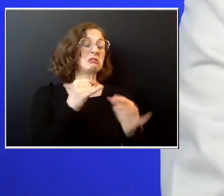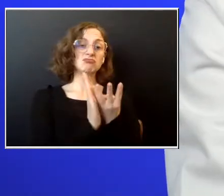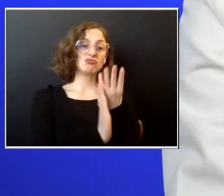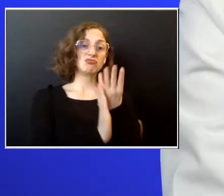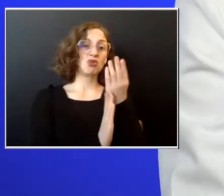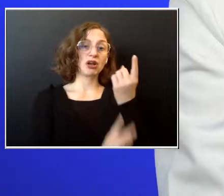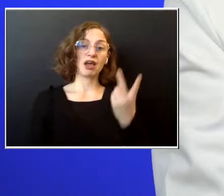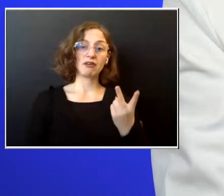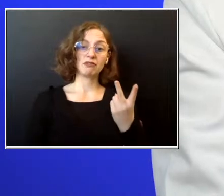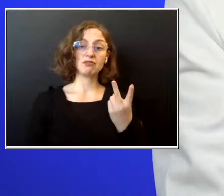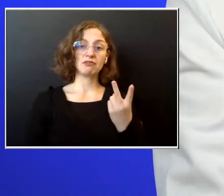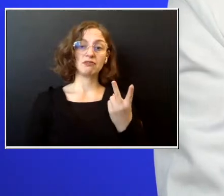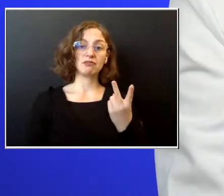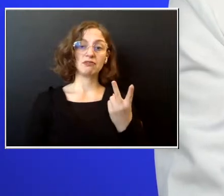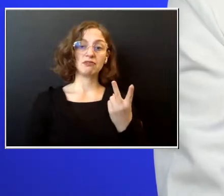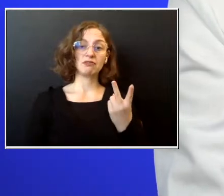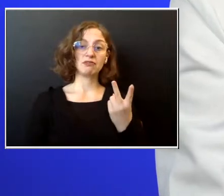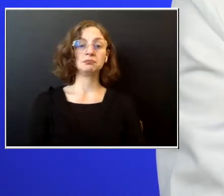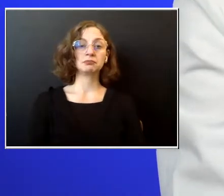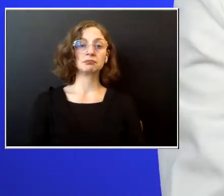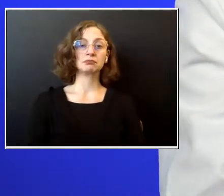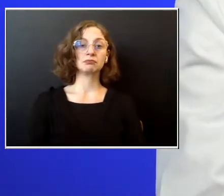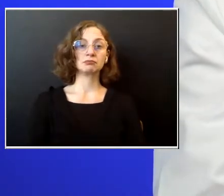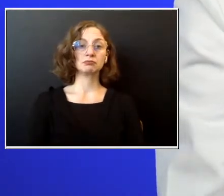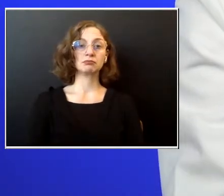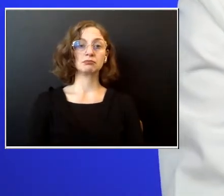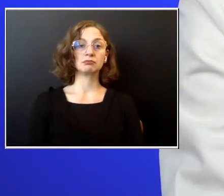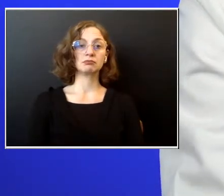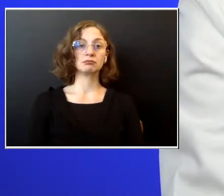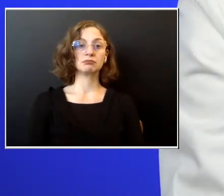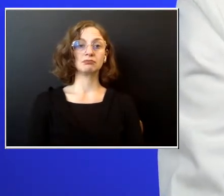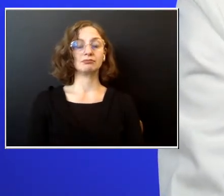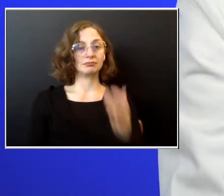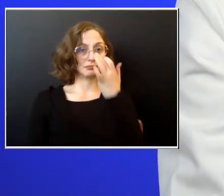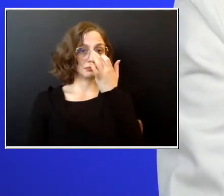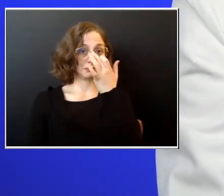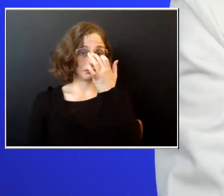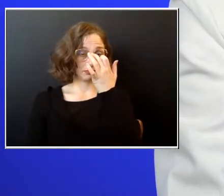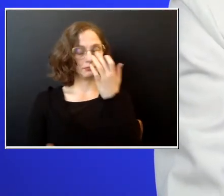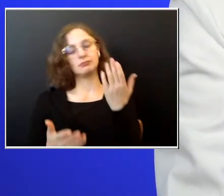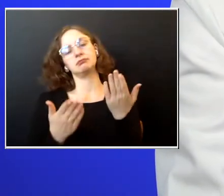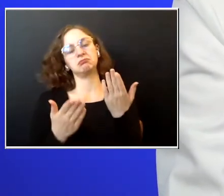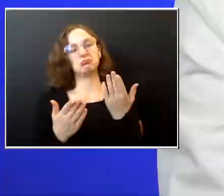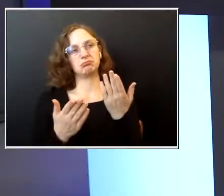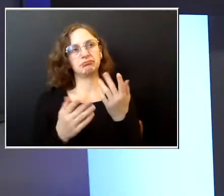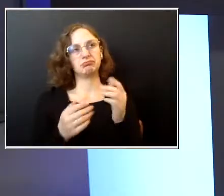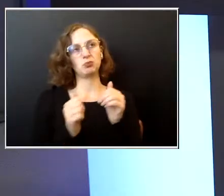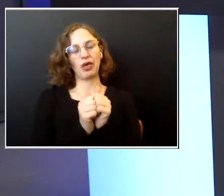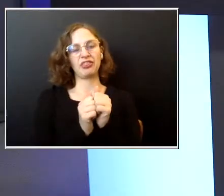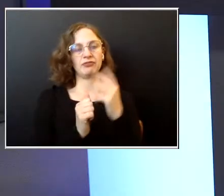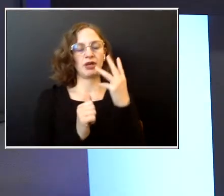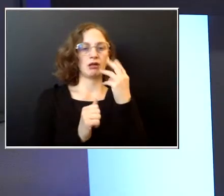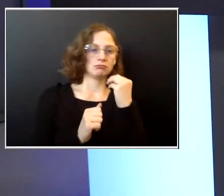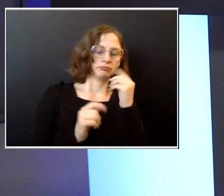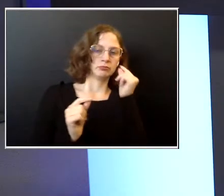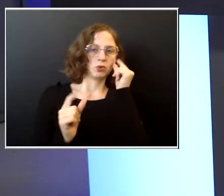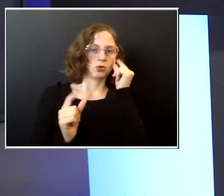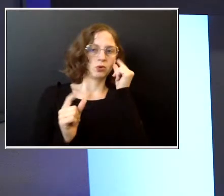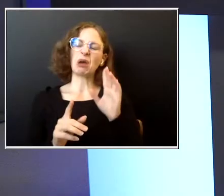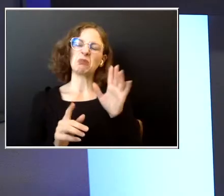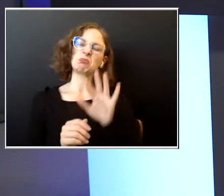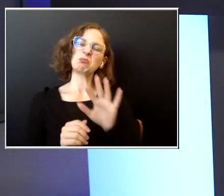bit on the end, getting her to sleep and waking her up, but about 4 hours, I would say. And does surgery cure Moya